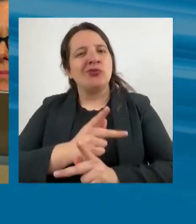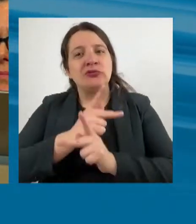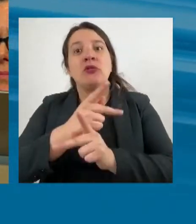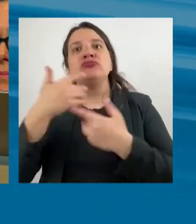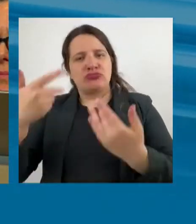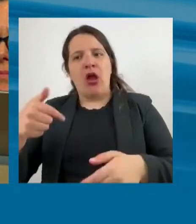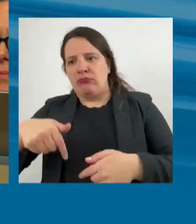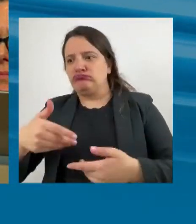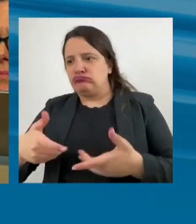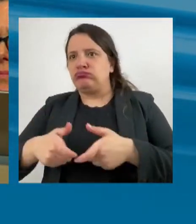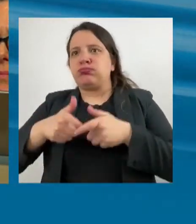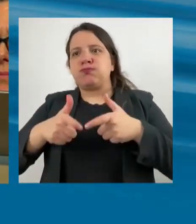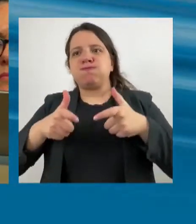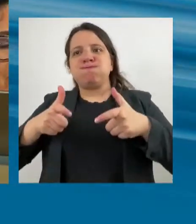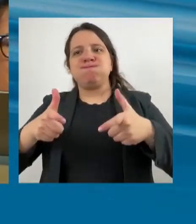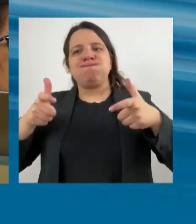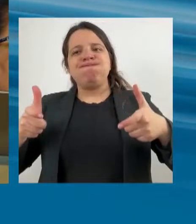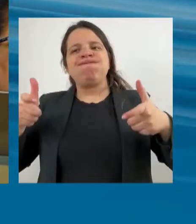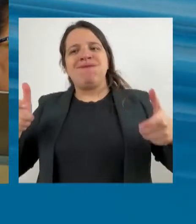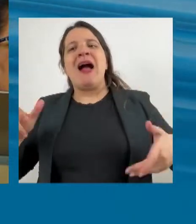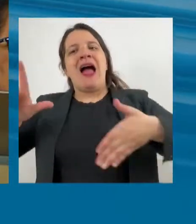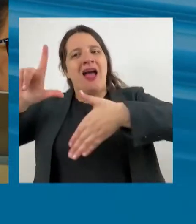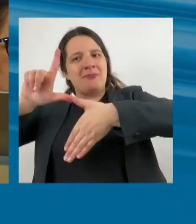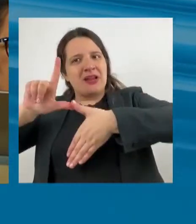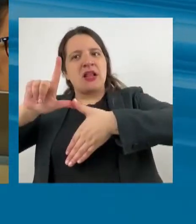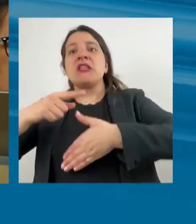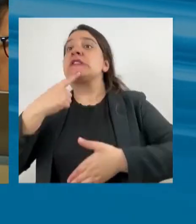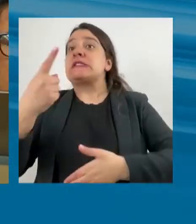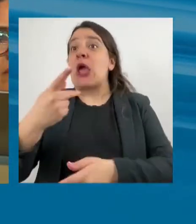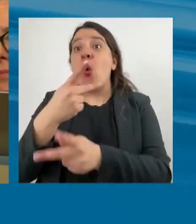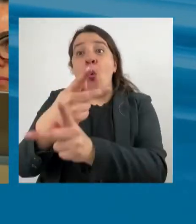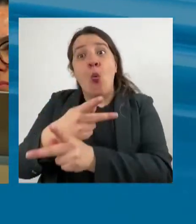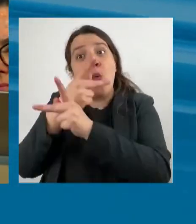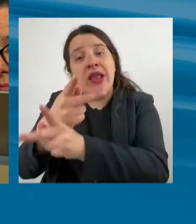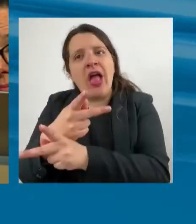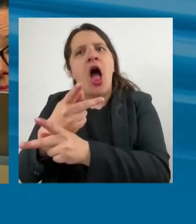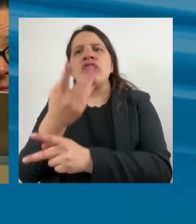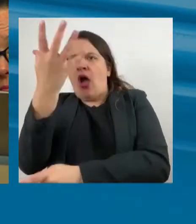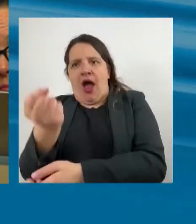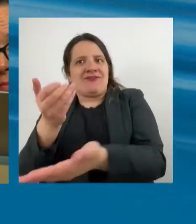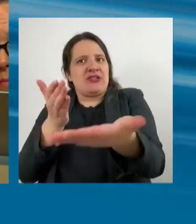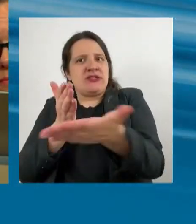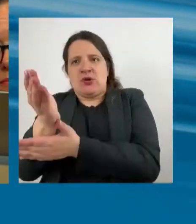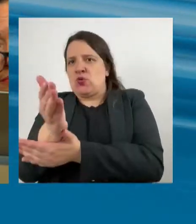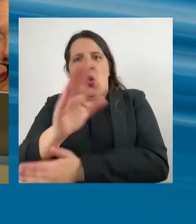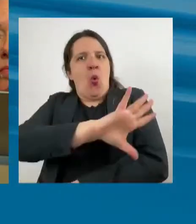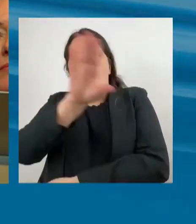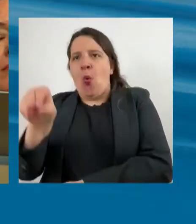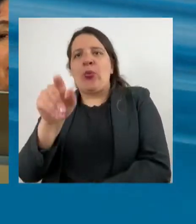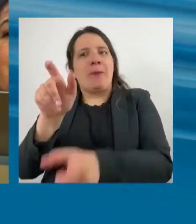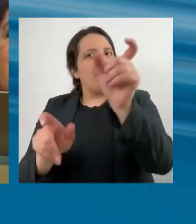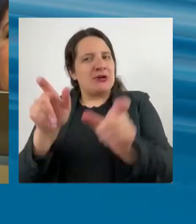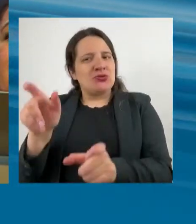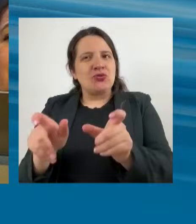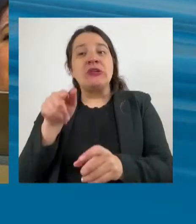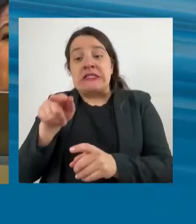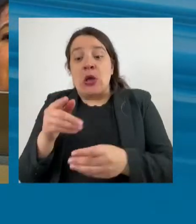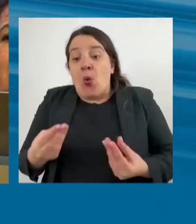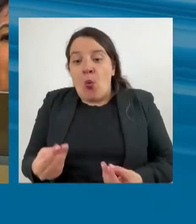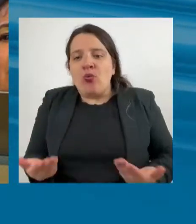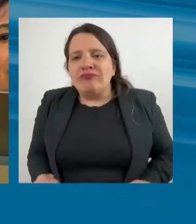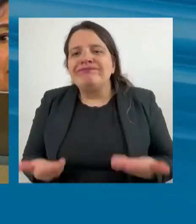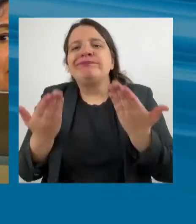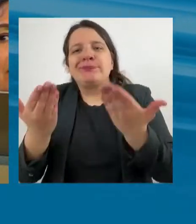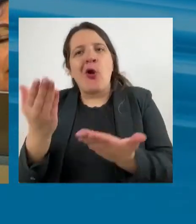care policies and systems are being developed in Latin America, and the affirmation of care as a right of everybody and as a